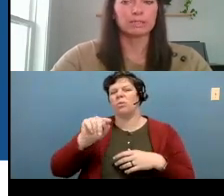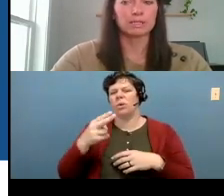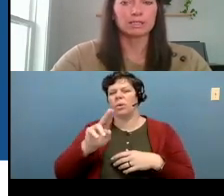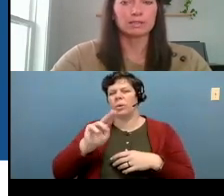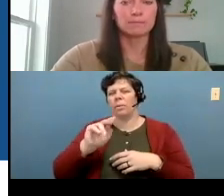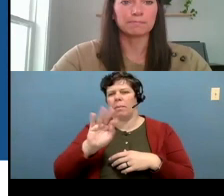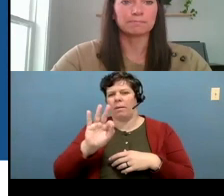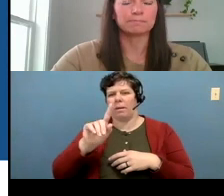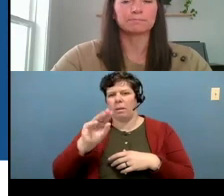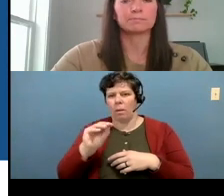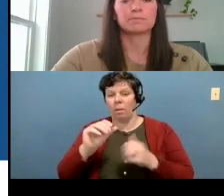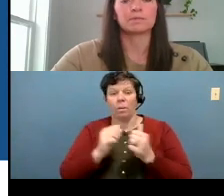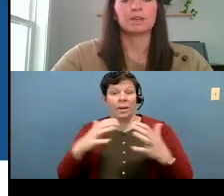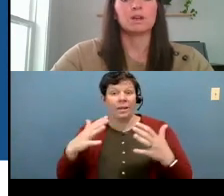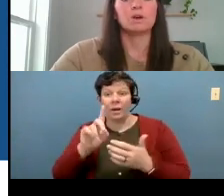problem exists.